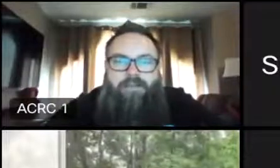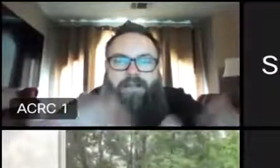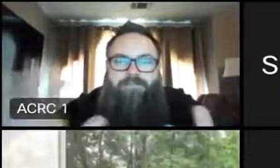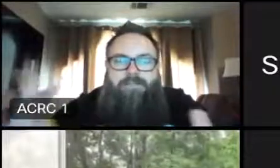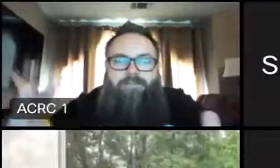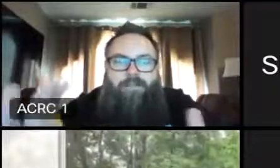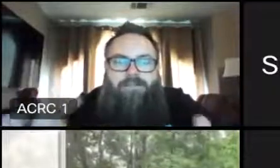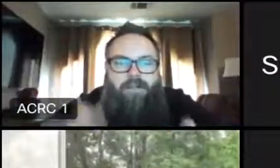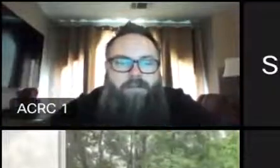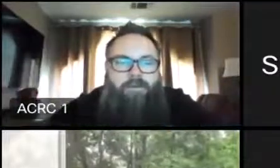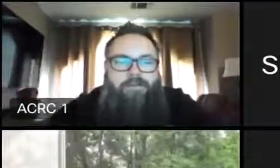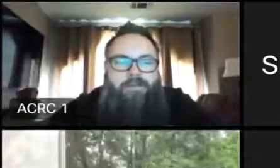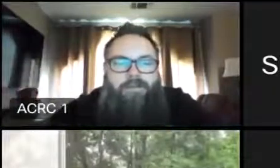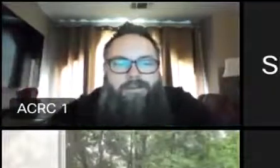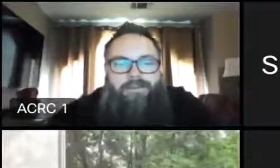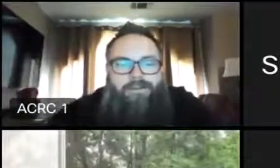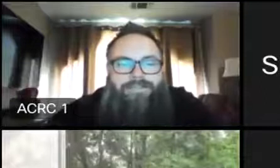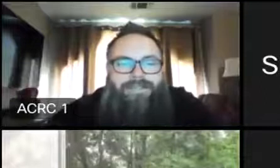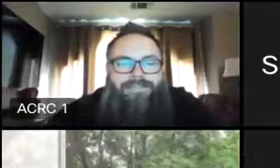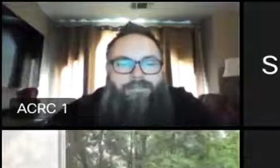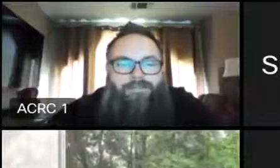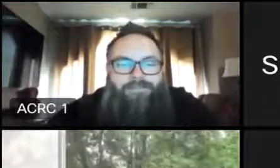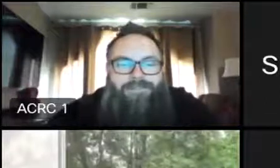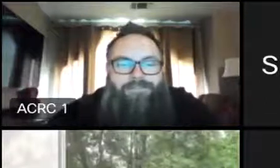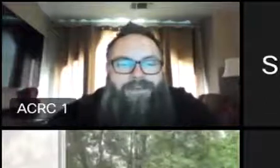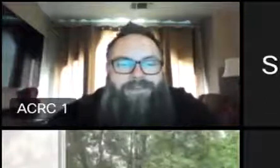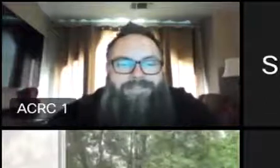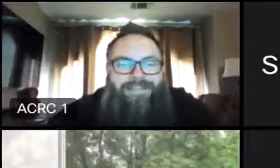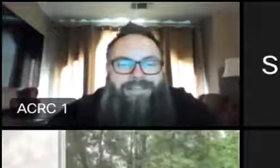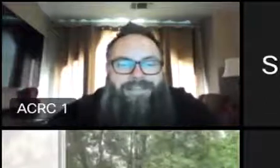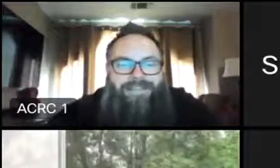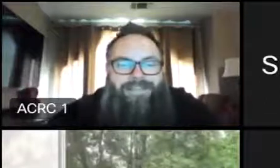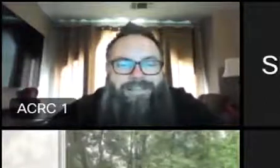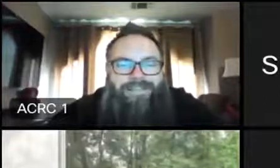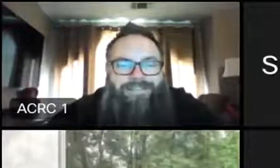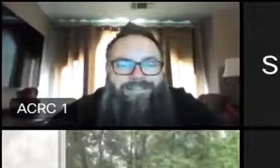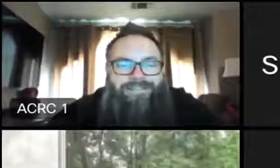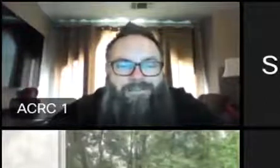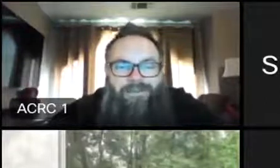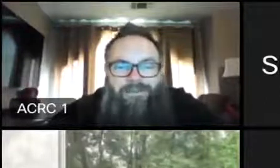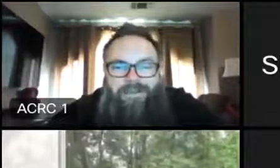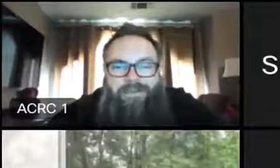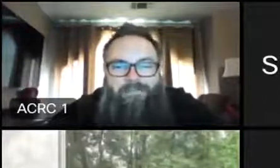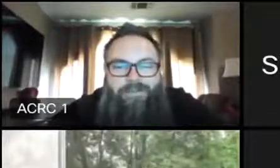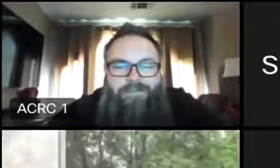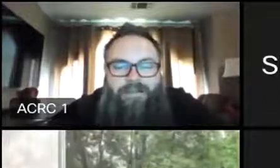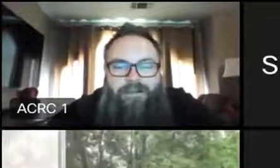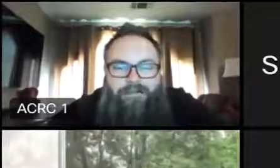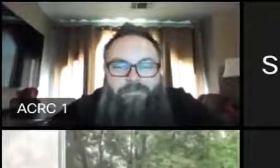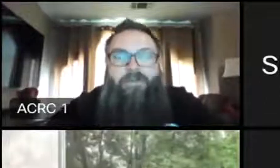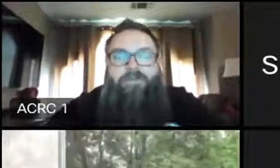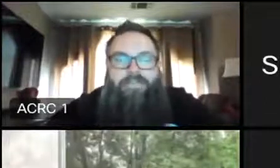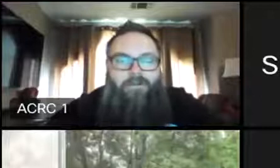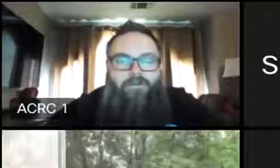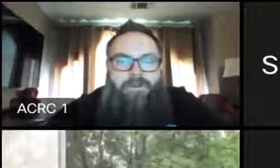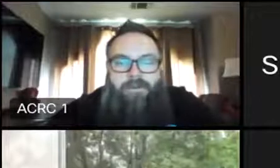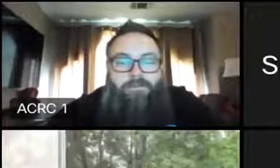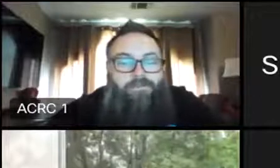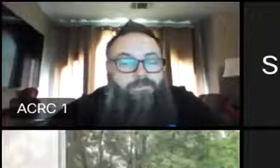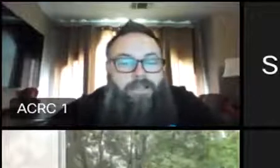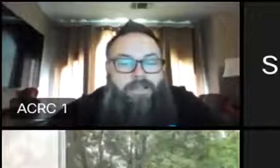get this training at the end of October and the beginning of November. And then again, we are looking at doing more of the training in the